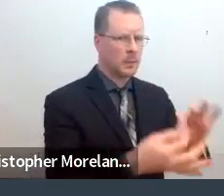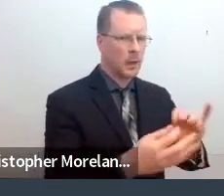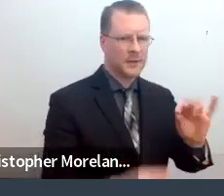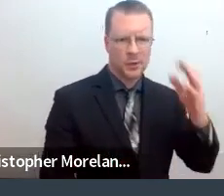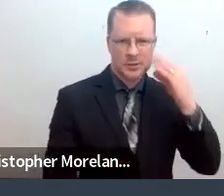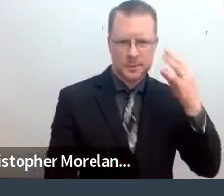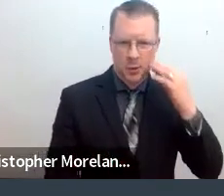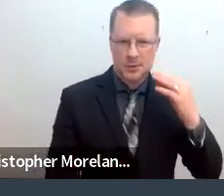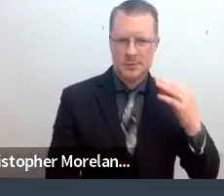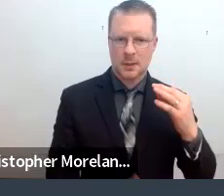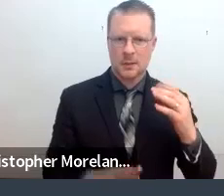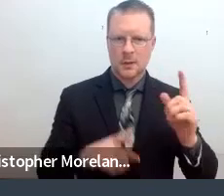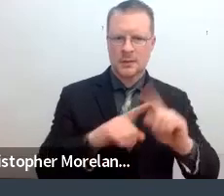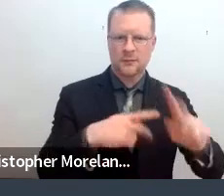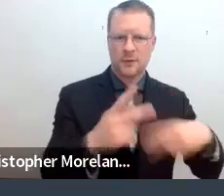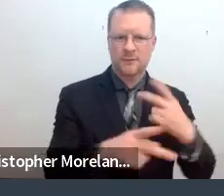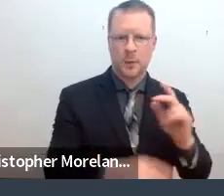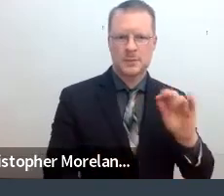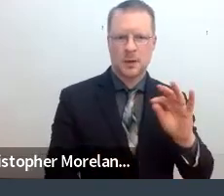How can somebody